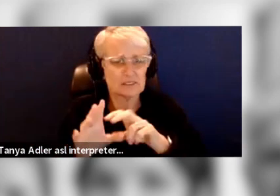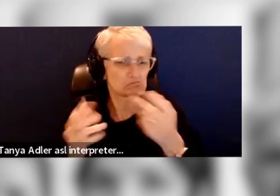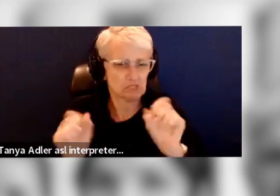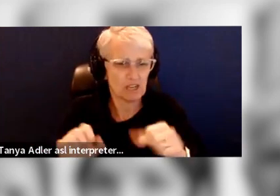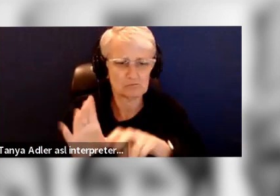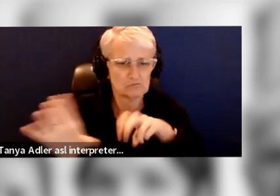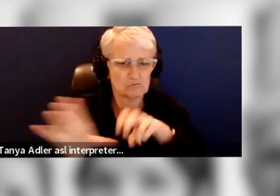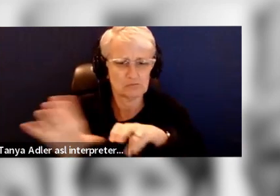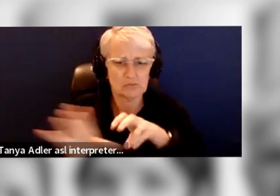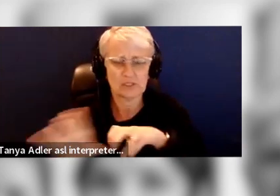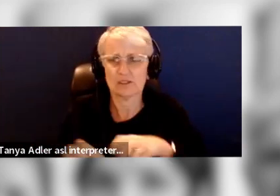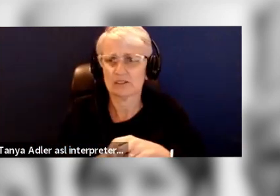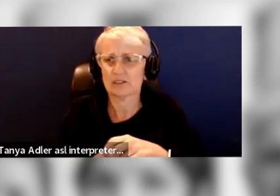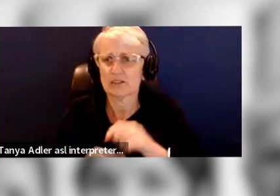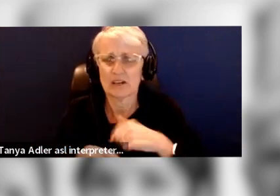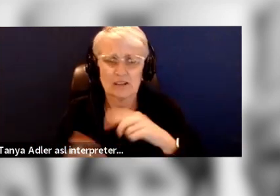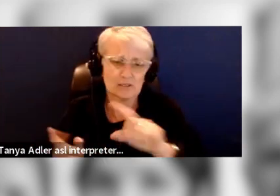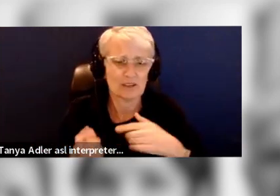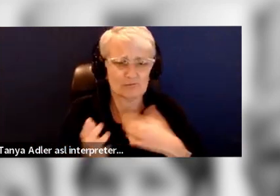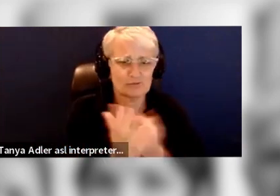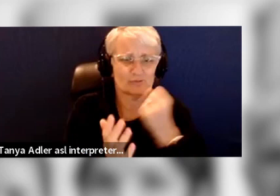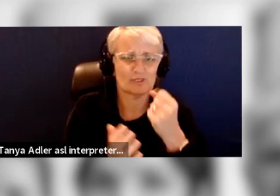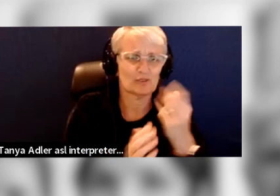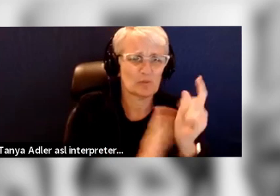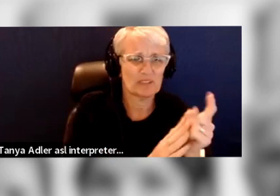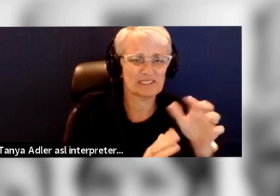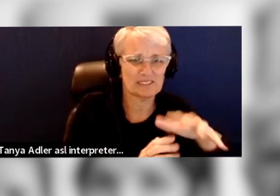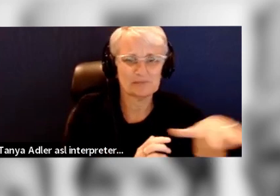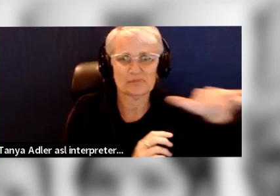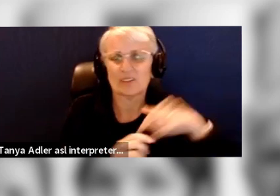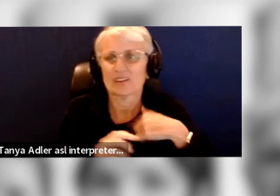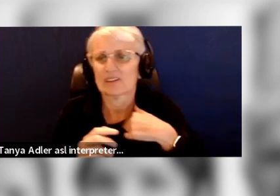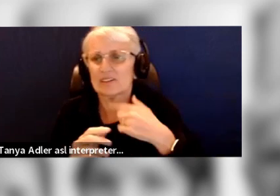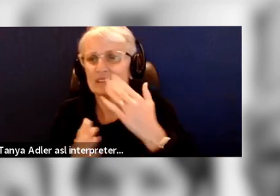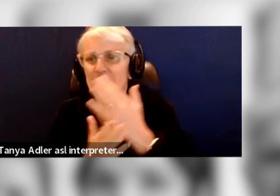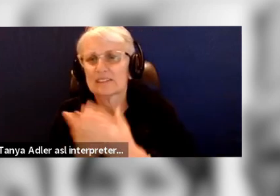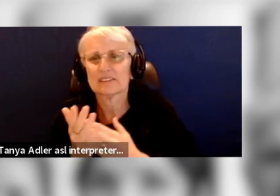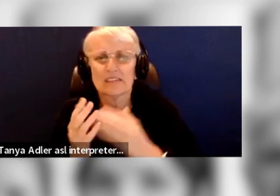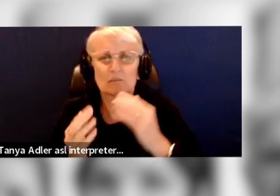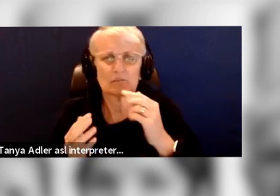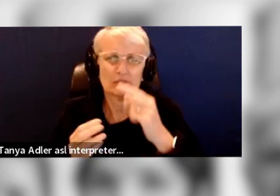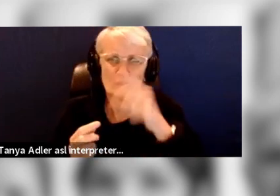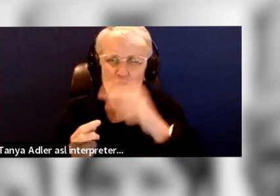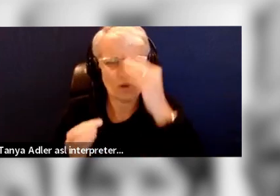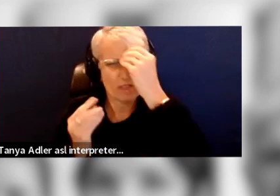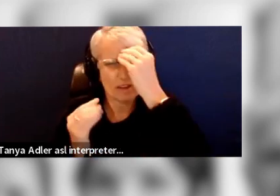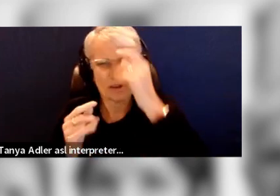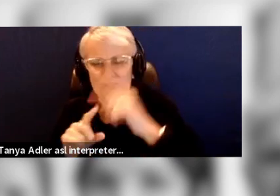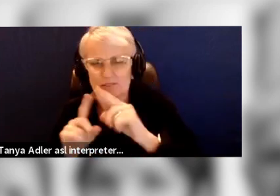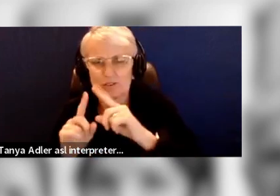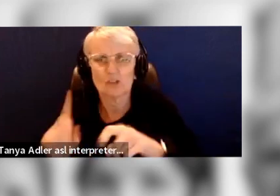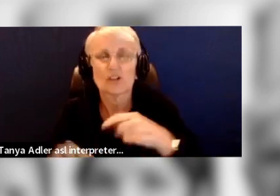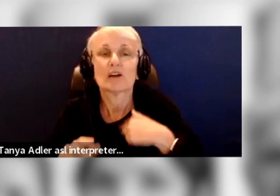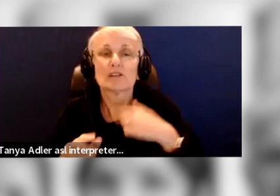and have a couple minutes back in your day. I'll remind everyone, maybe some questions are percolating. There will be a